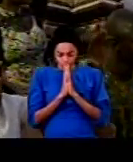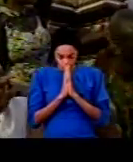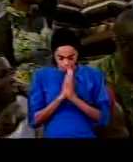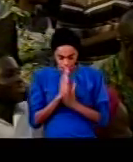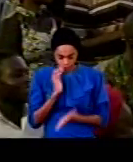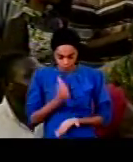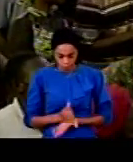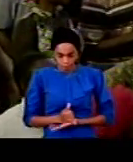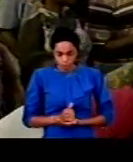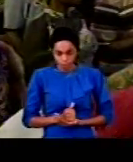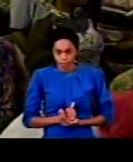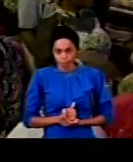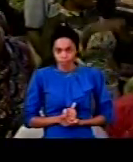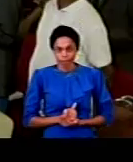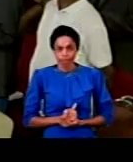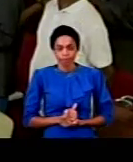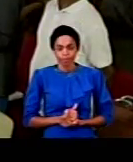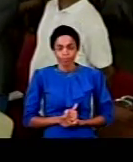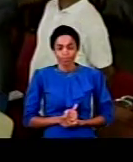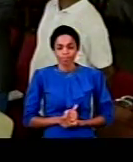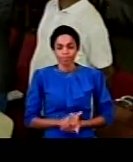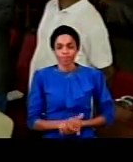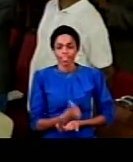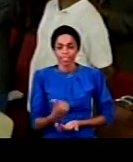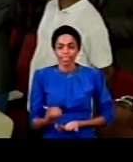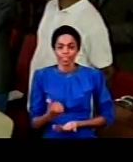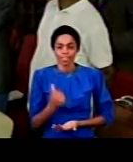Another global amen.